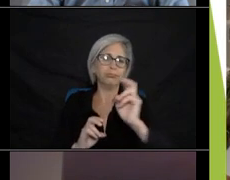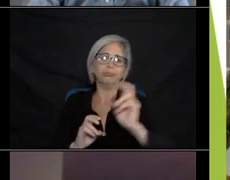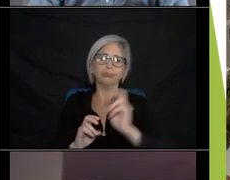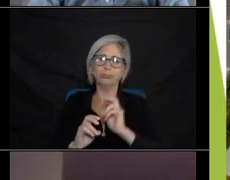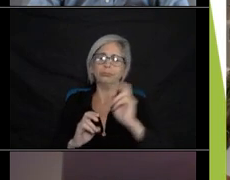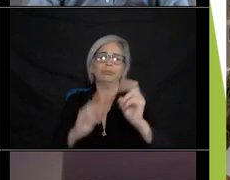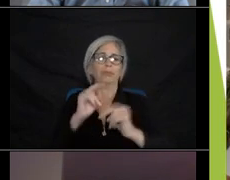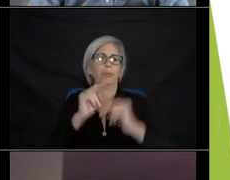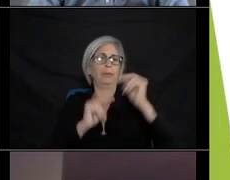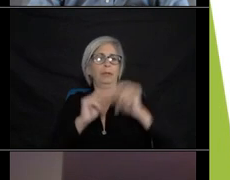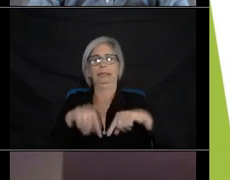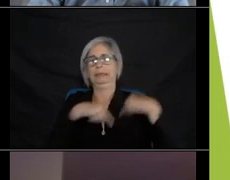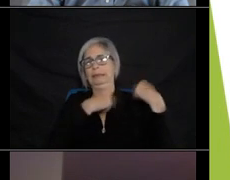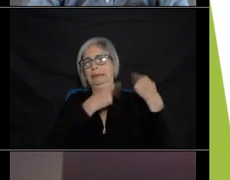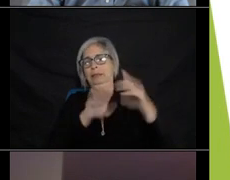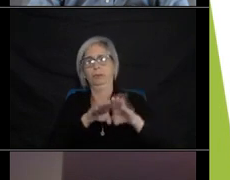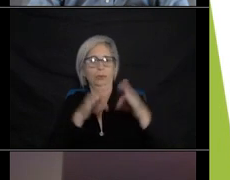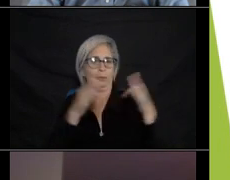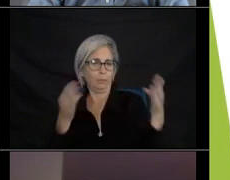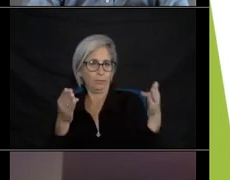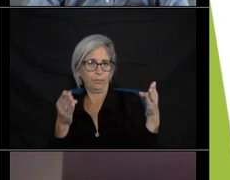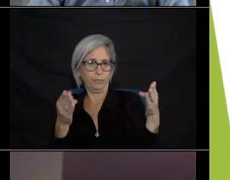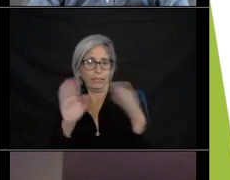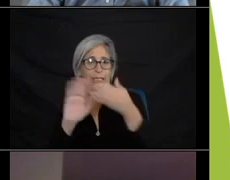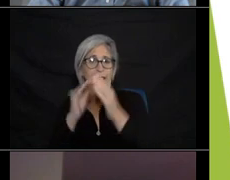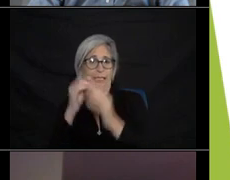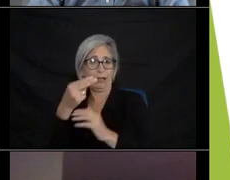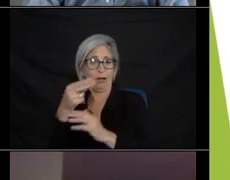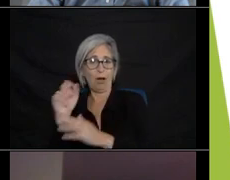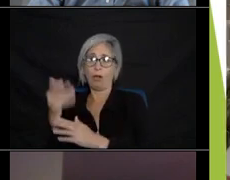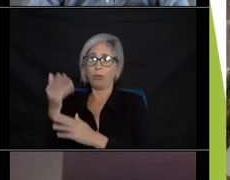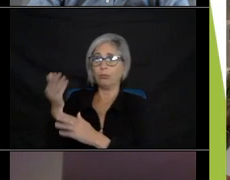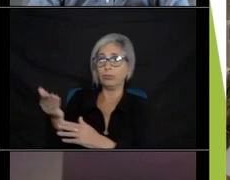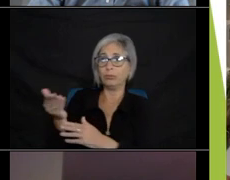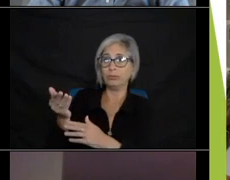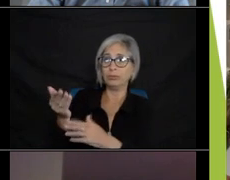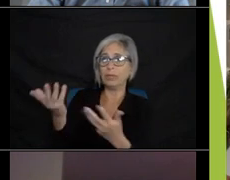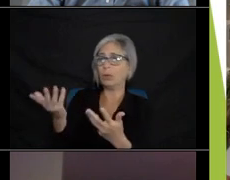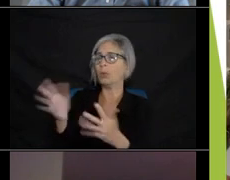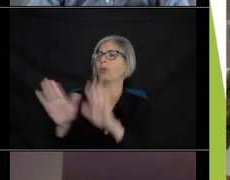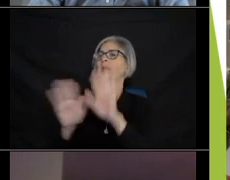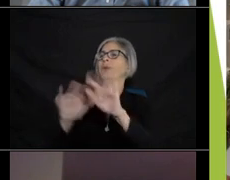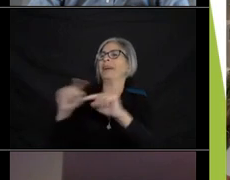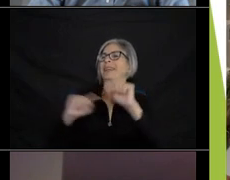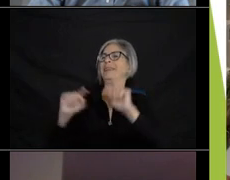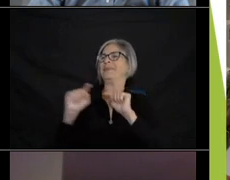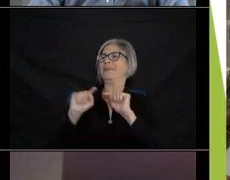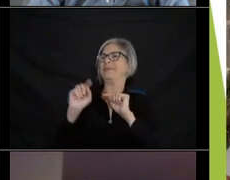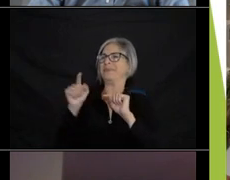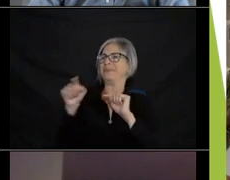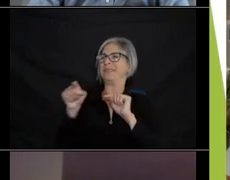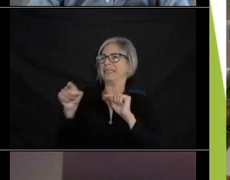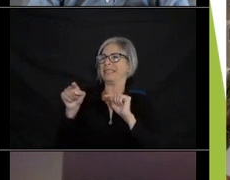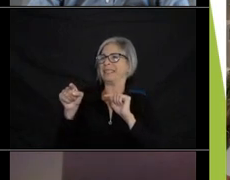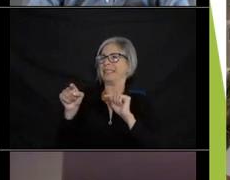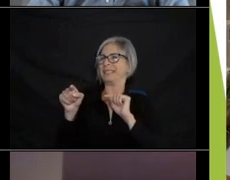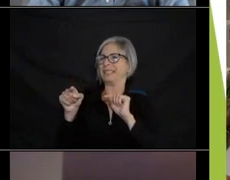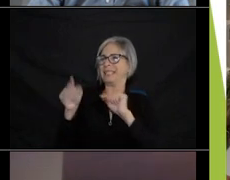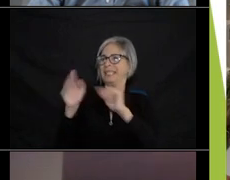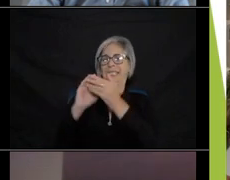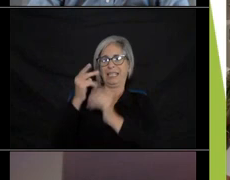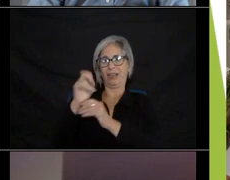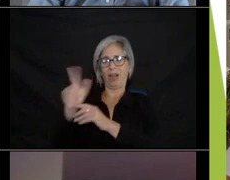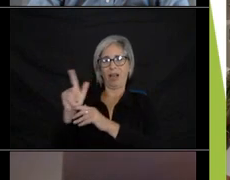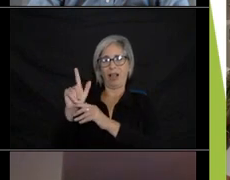opened. City Hall, you jumped there on me there, John, if you could back up one. City Hall, we